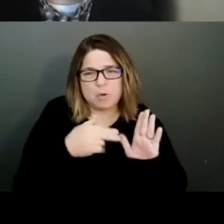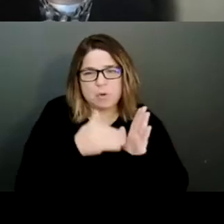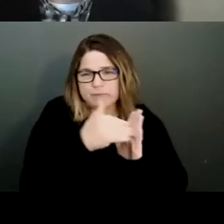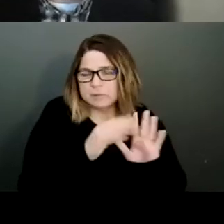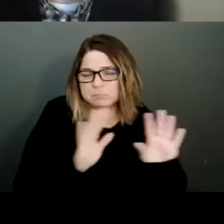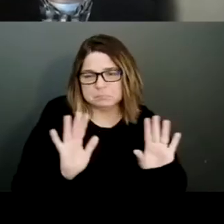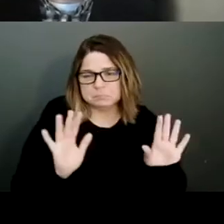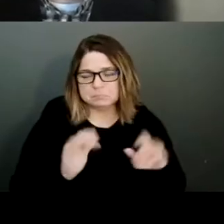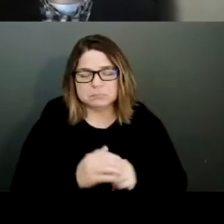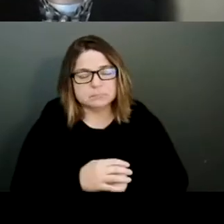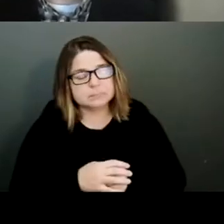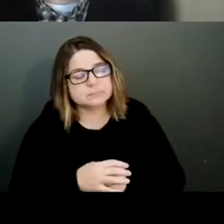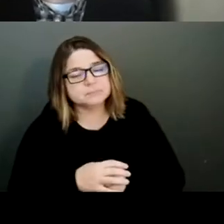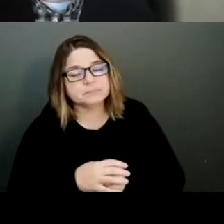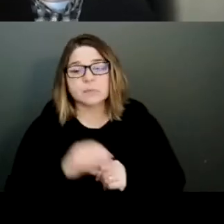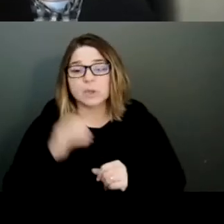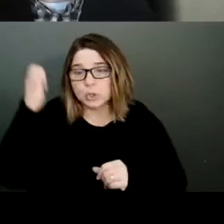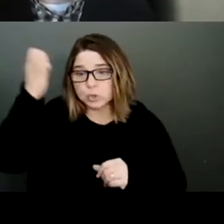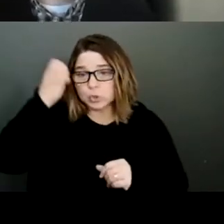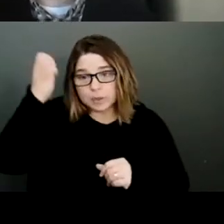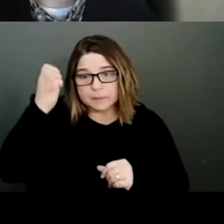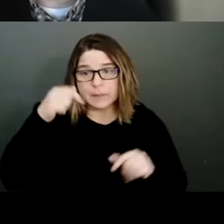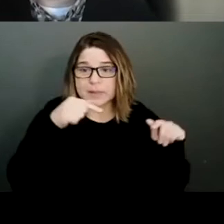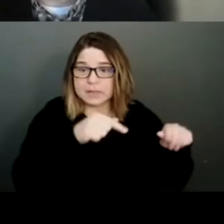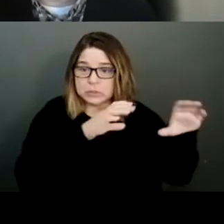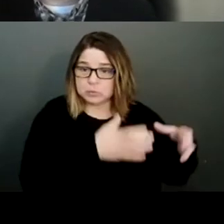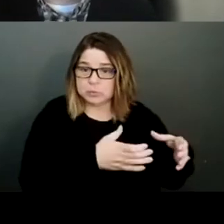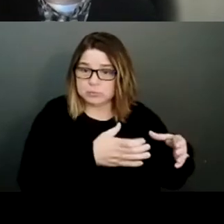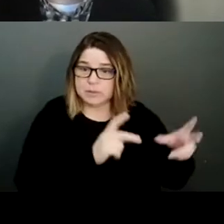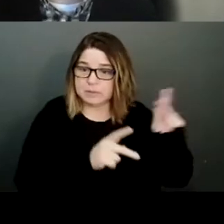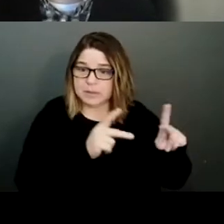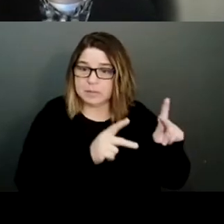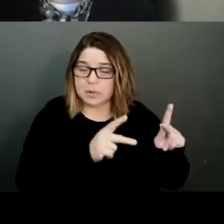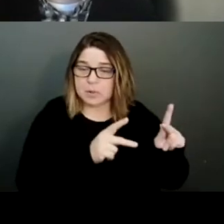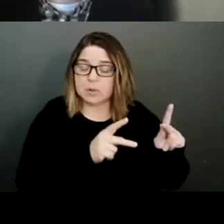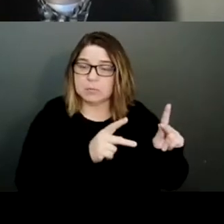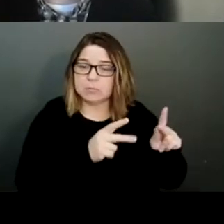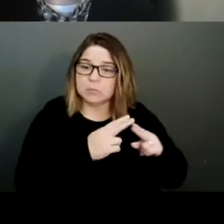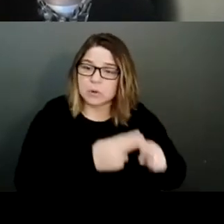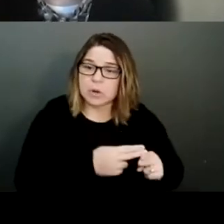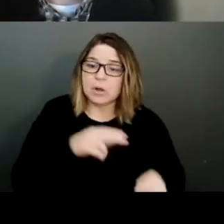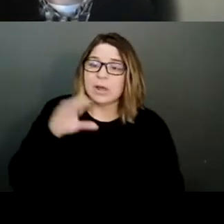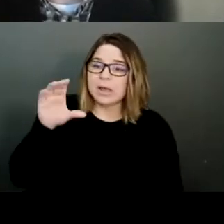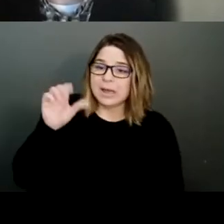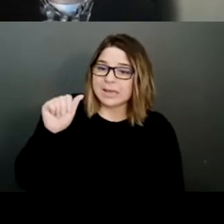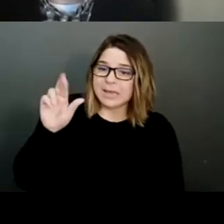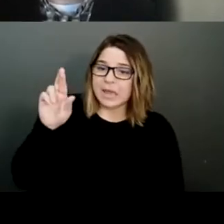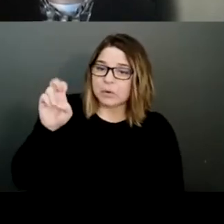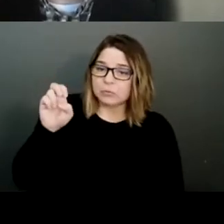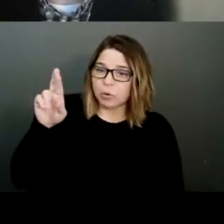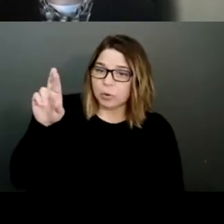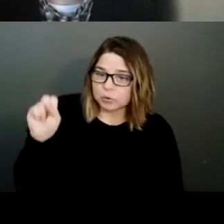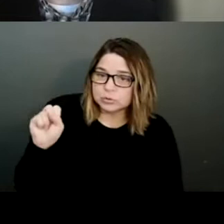circles. In Europe, this group of individuals are often referred to as carers, so